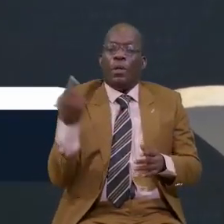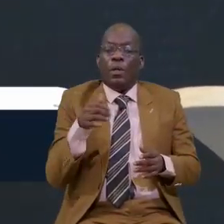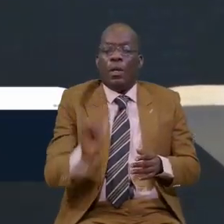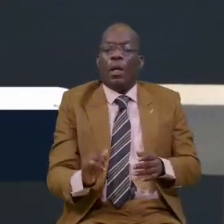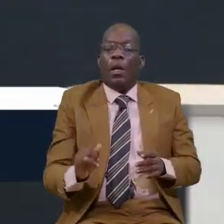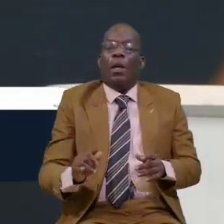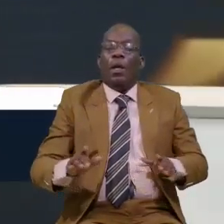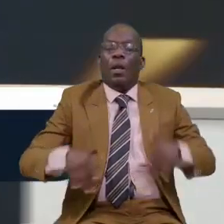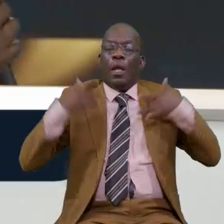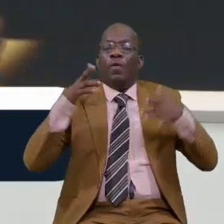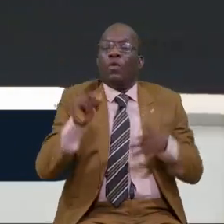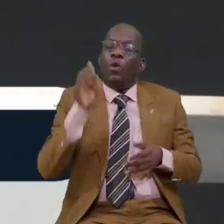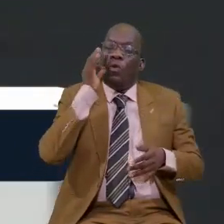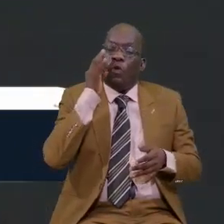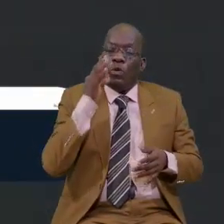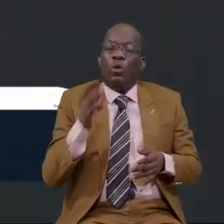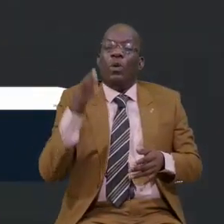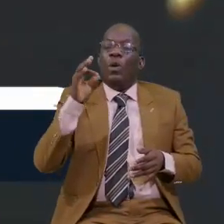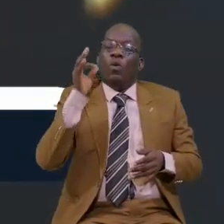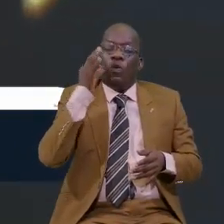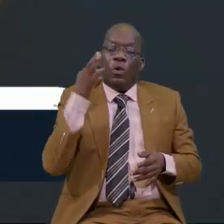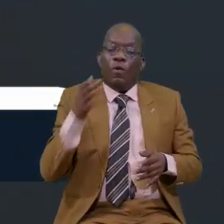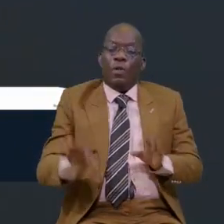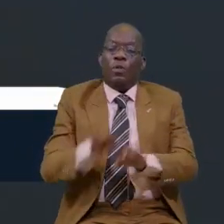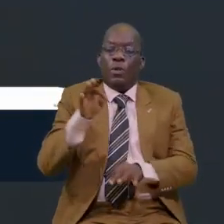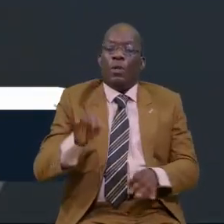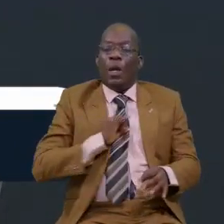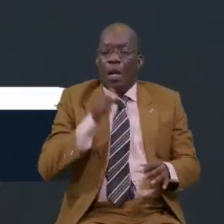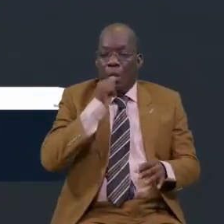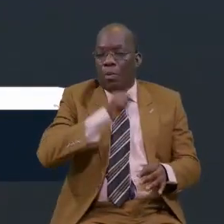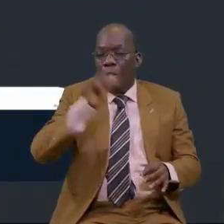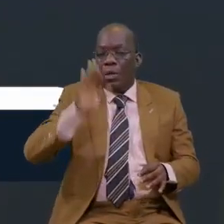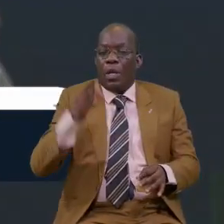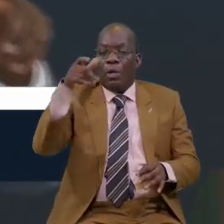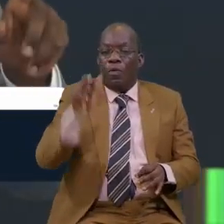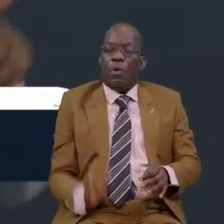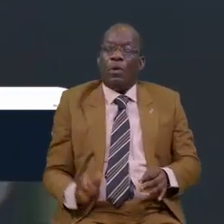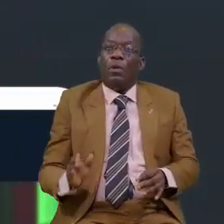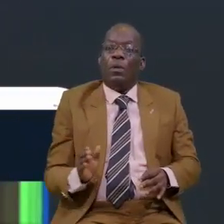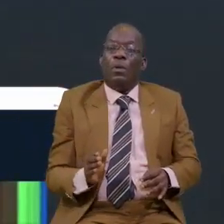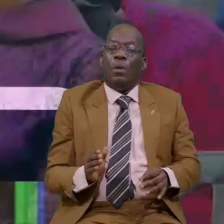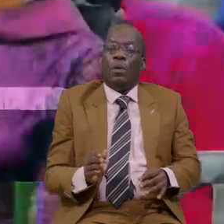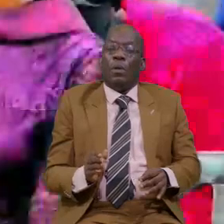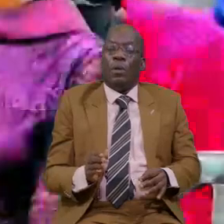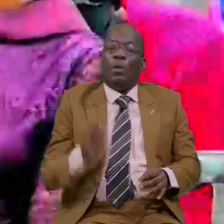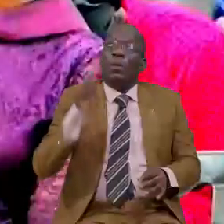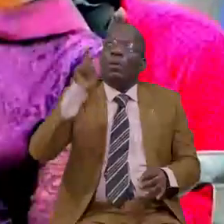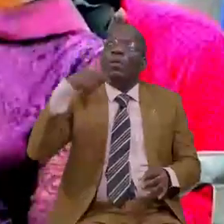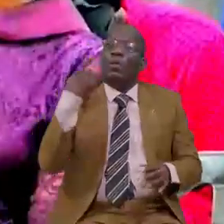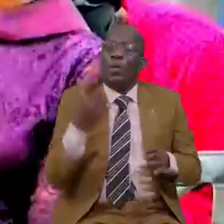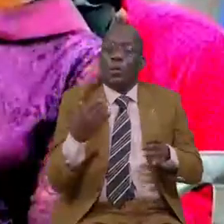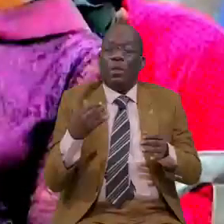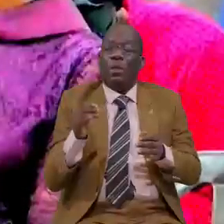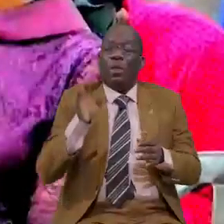Spirit. I'm a child of God, but no fruit. It says, your profession is not